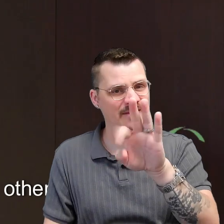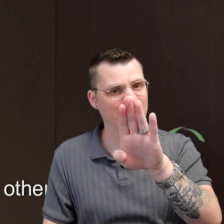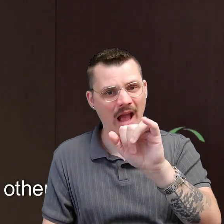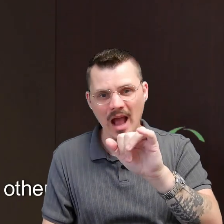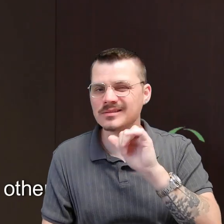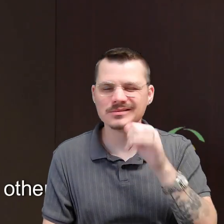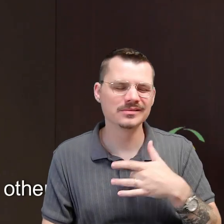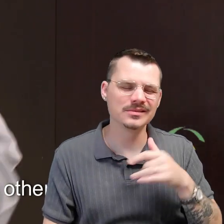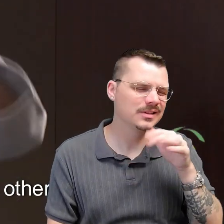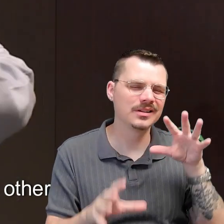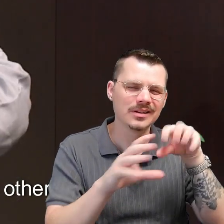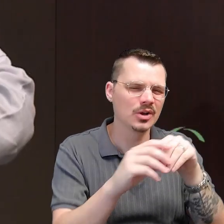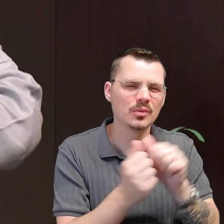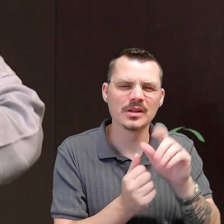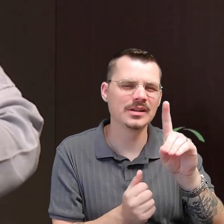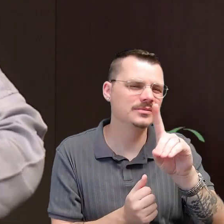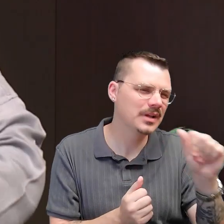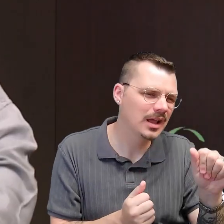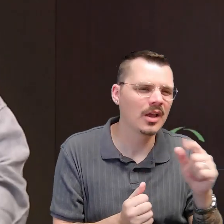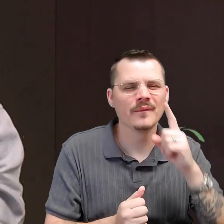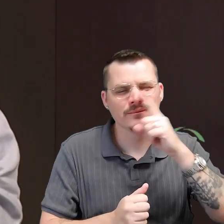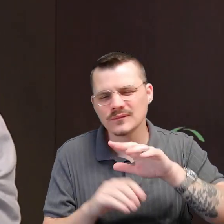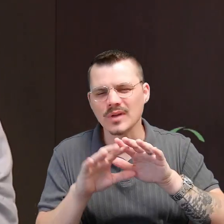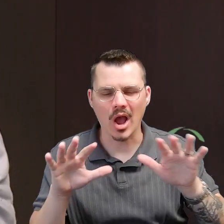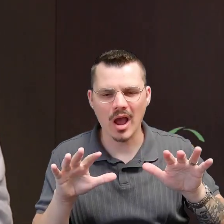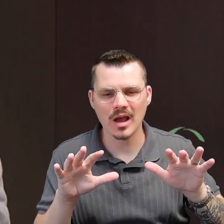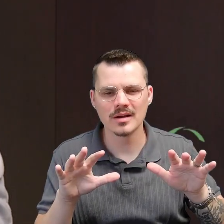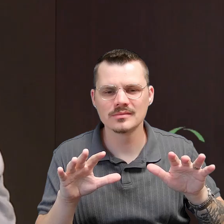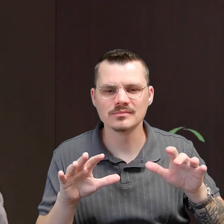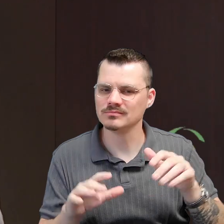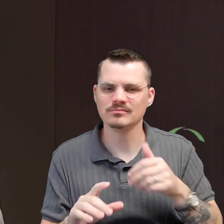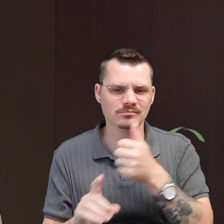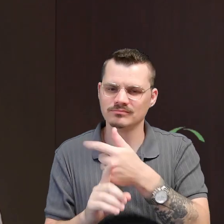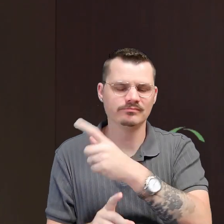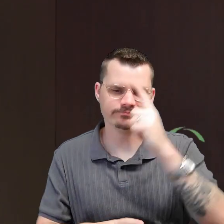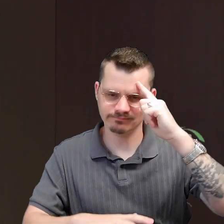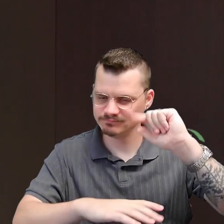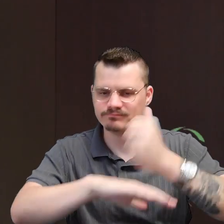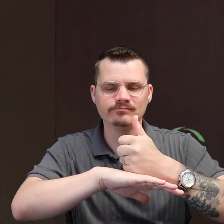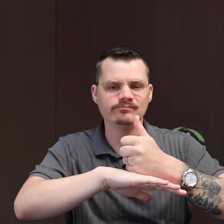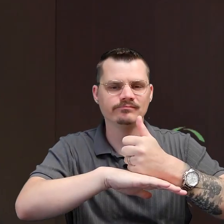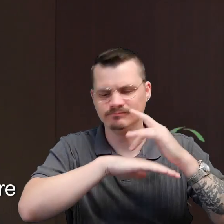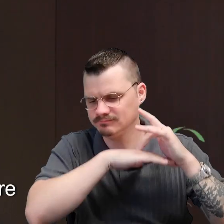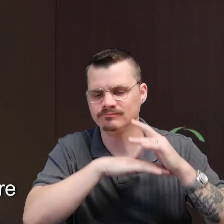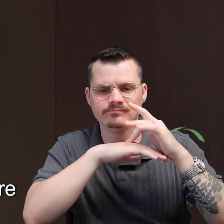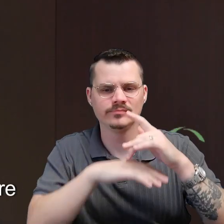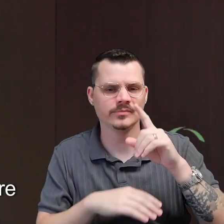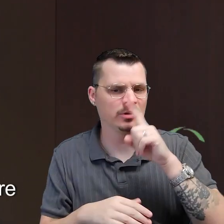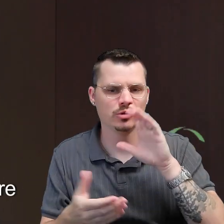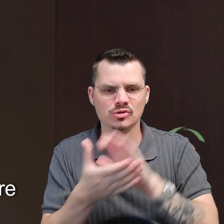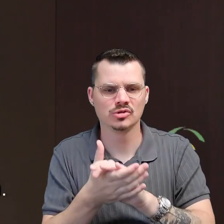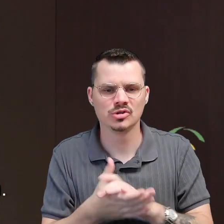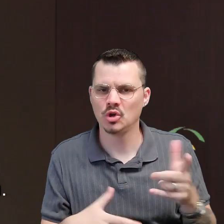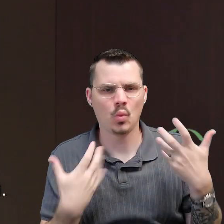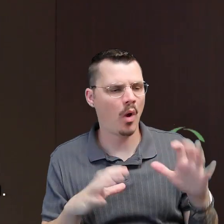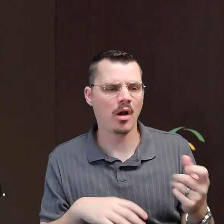that, disability fraud. That's other people. No, I didn't get into that. It was a fixed delusion. And she didn't want to take